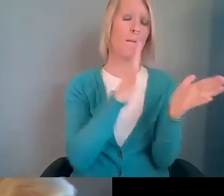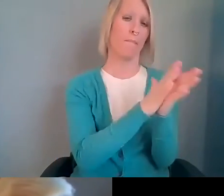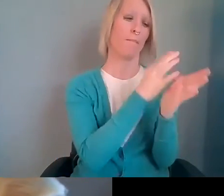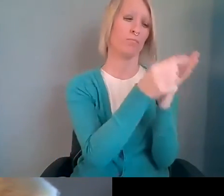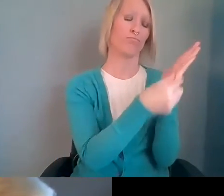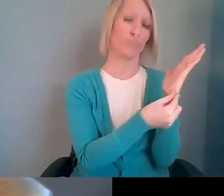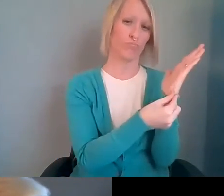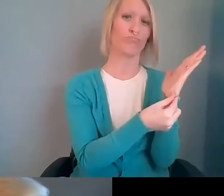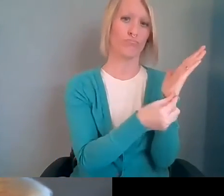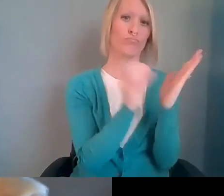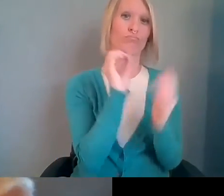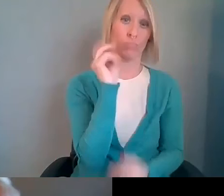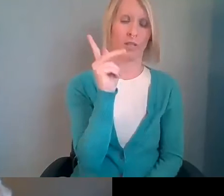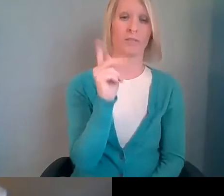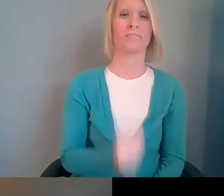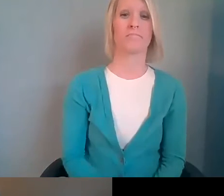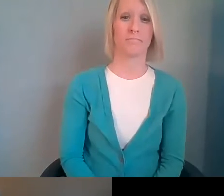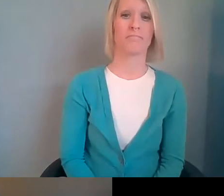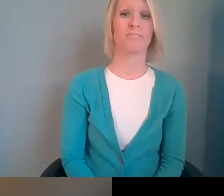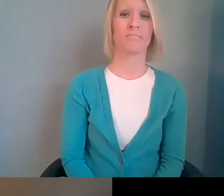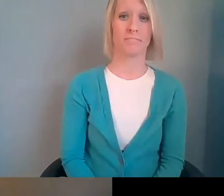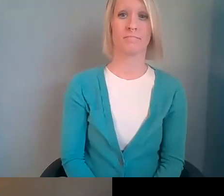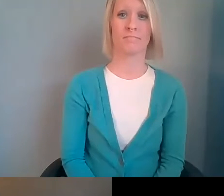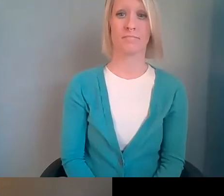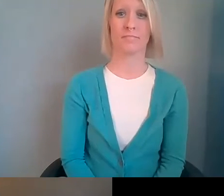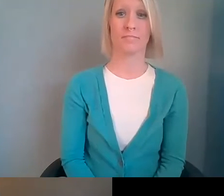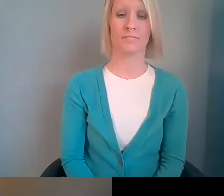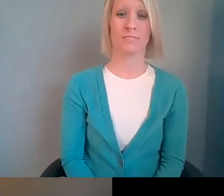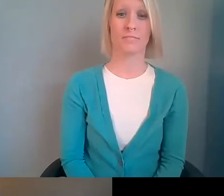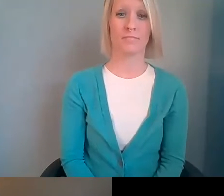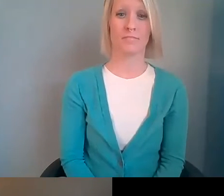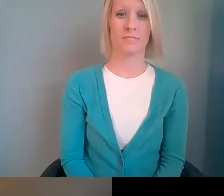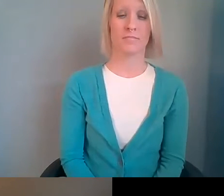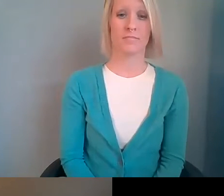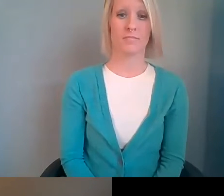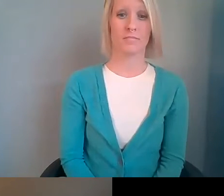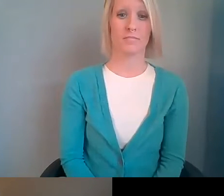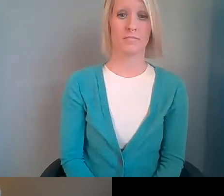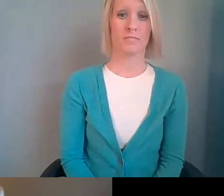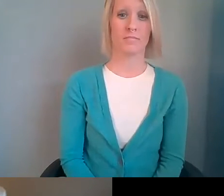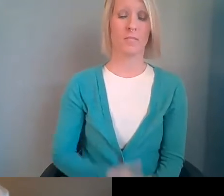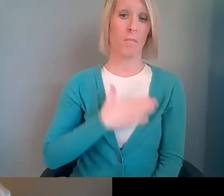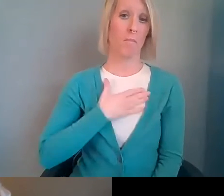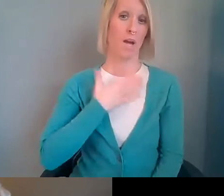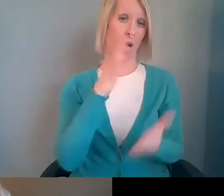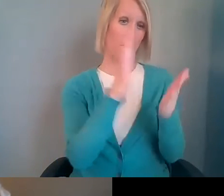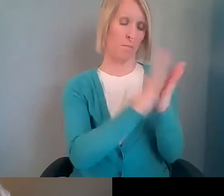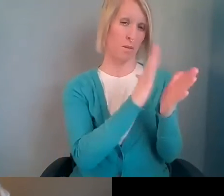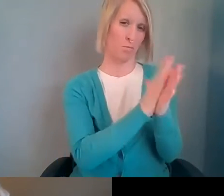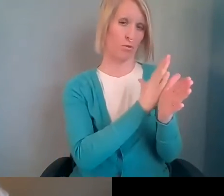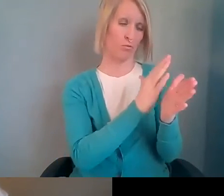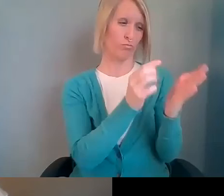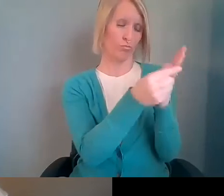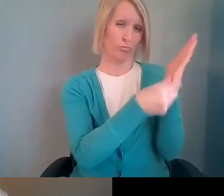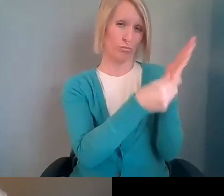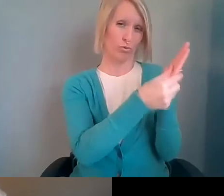Um, I started the journal back in 91, and I